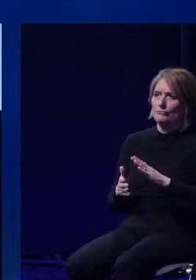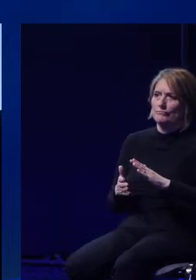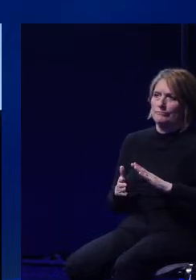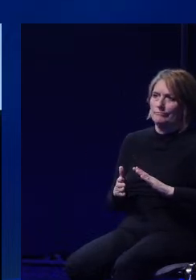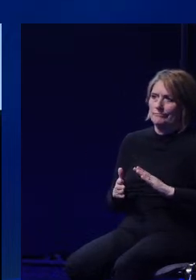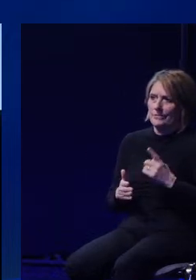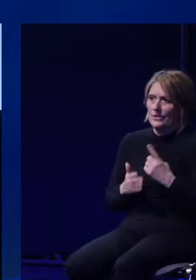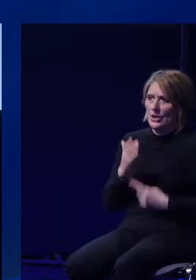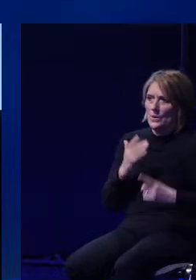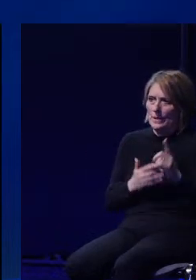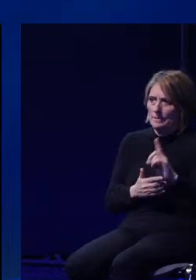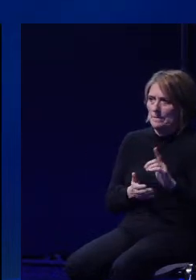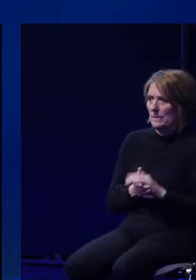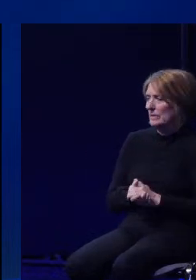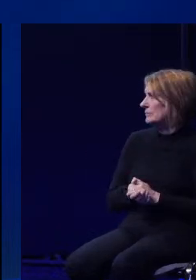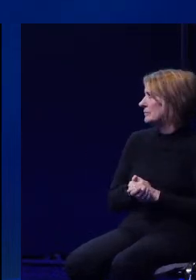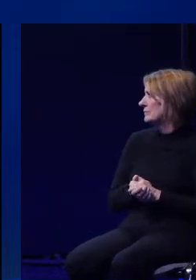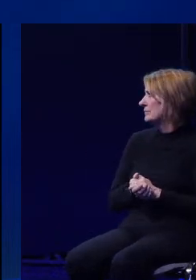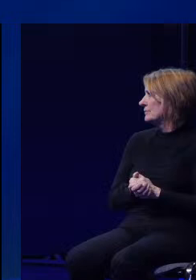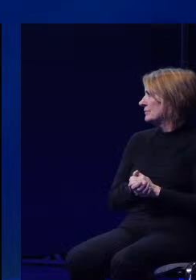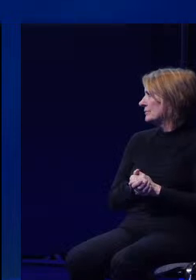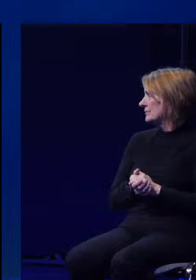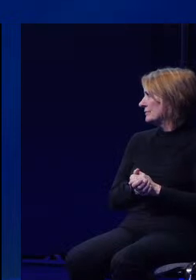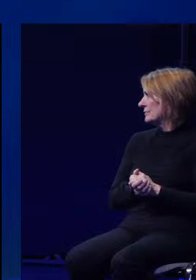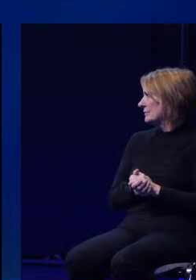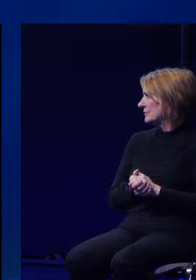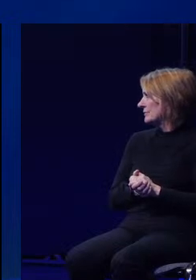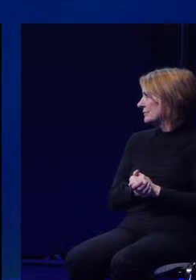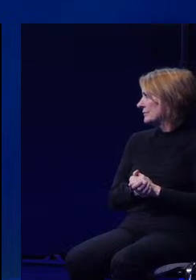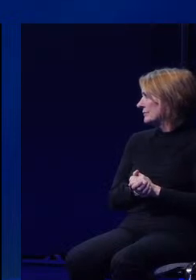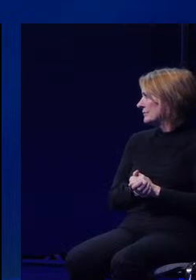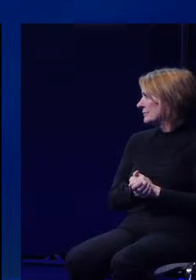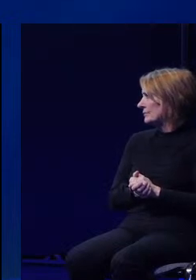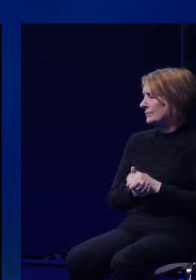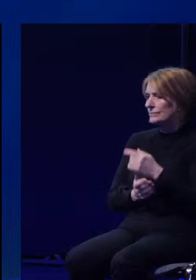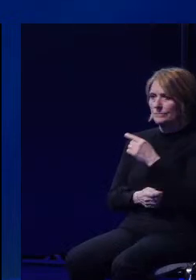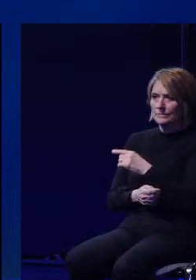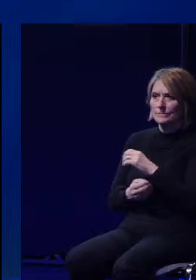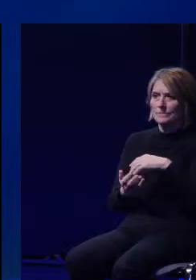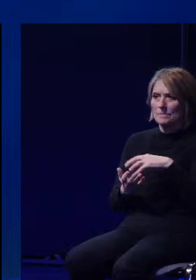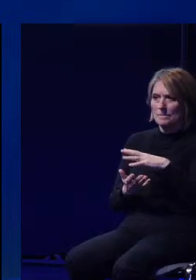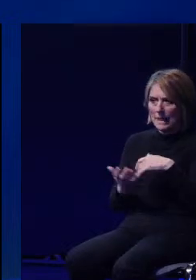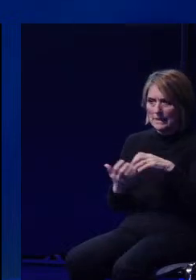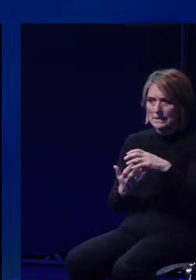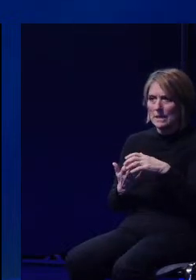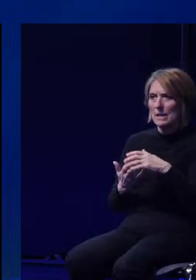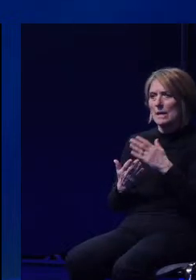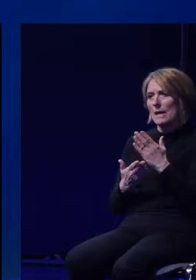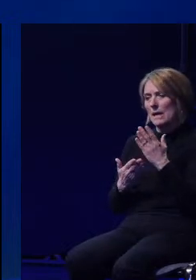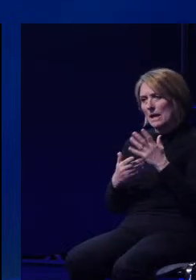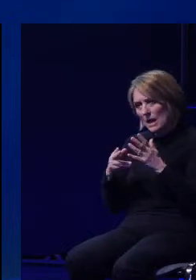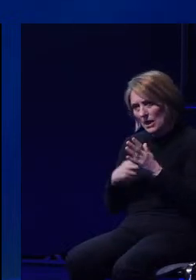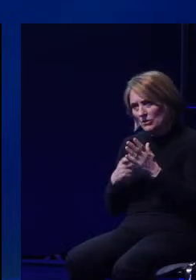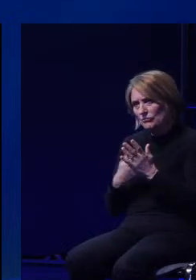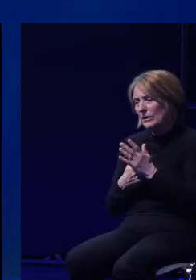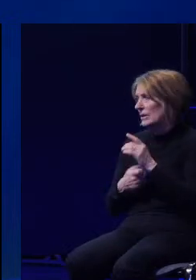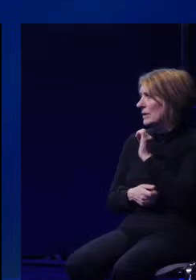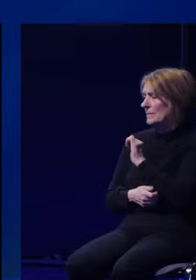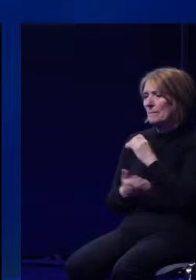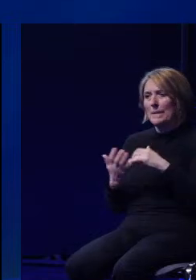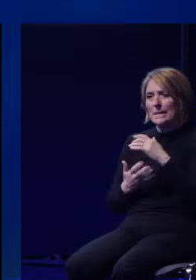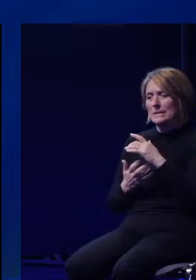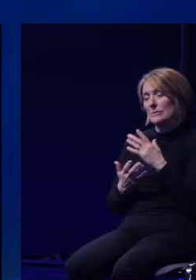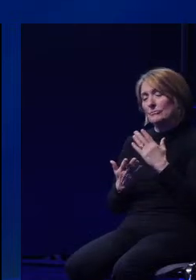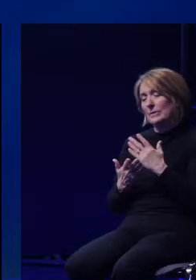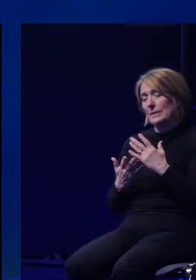has a lot of great plugins, amazing people doing work in this space. Blender has probably one of the most